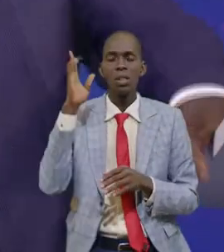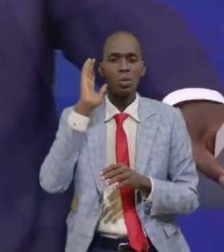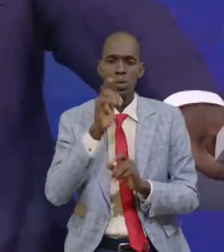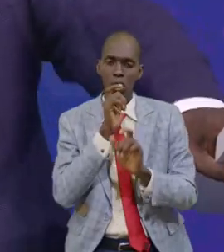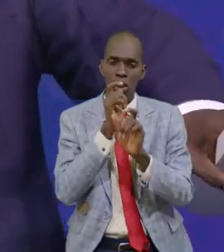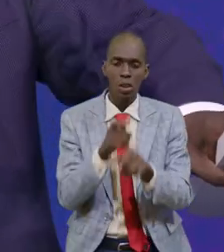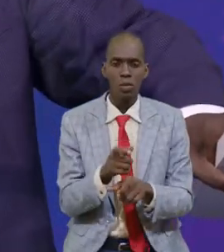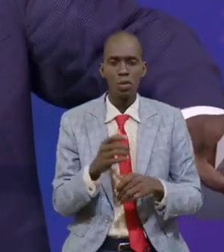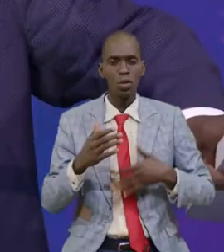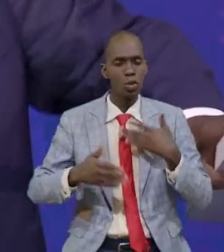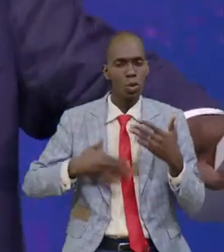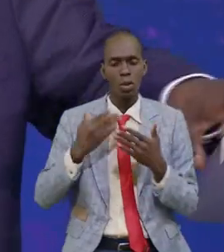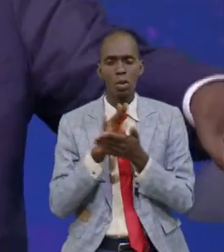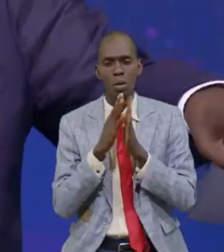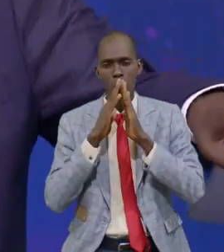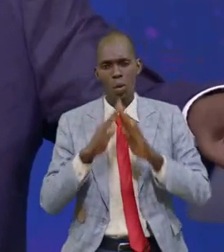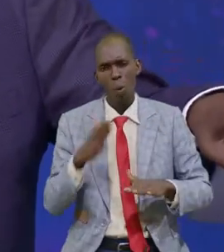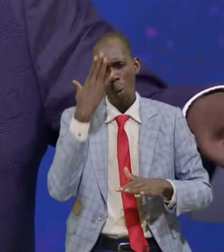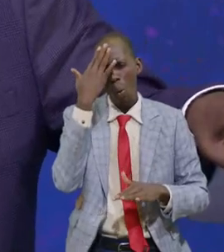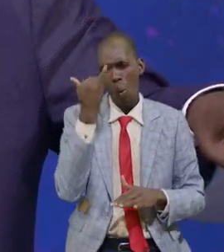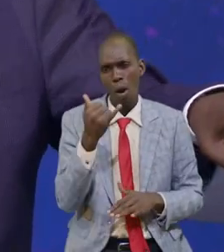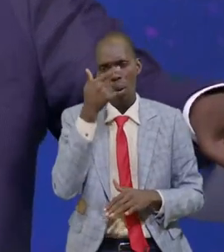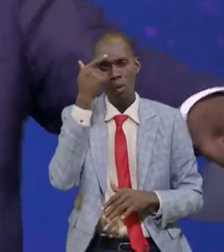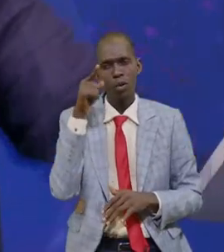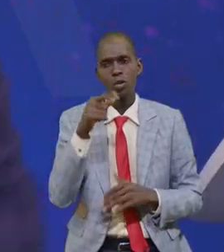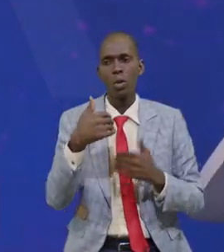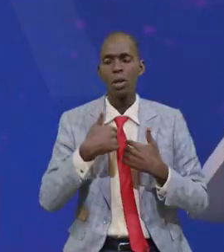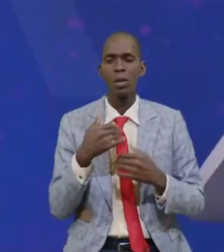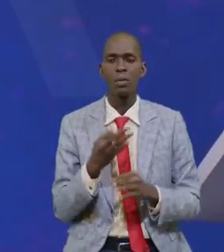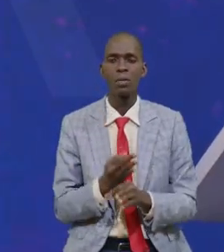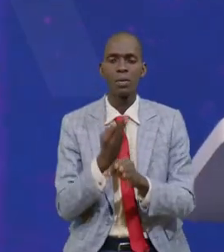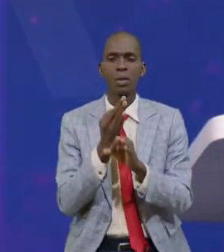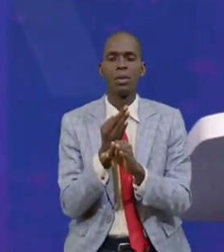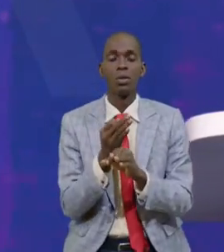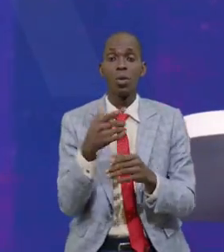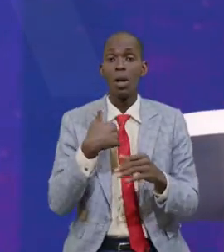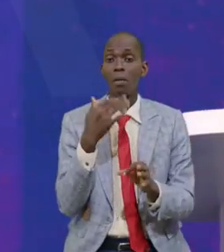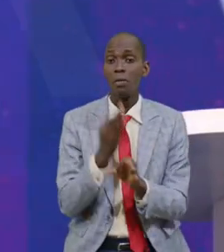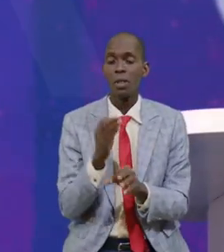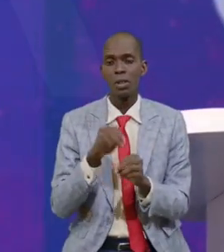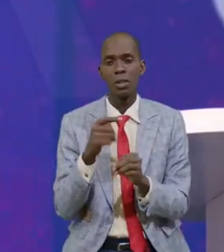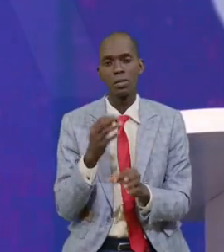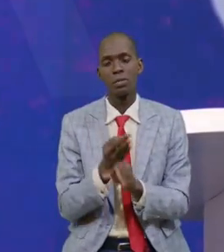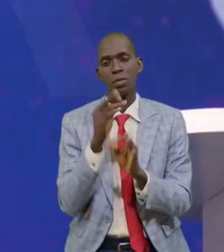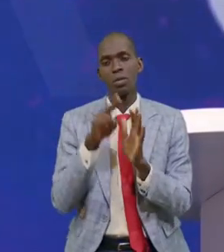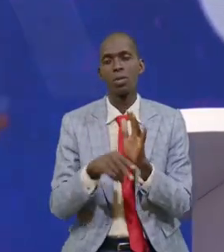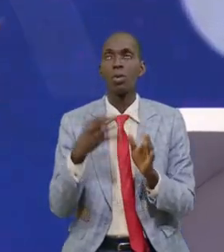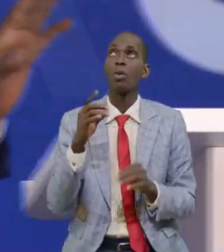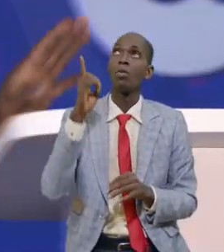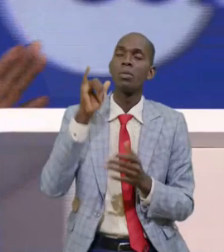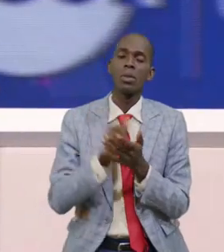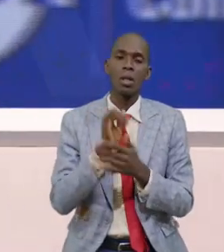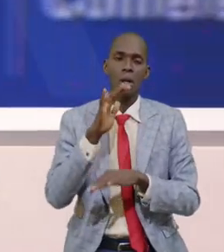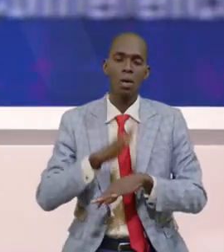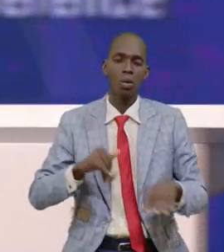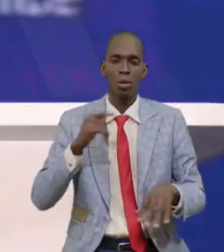Why? Because I have faith in the faithfulness of him who has promised. And that's why we're here today. I